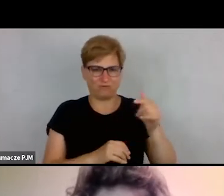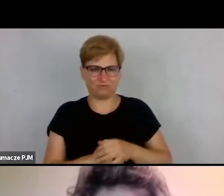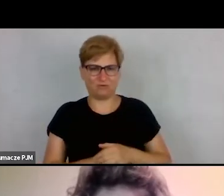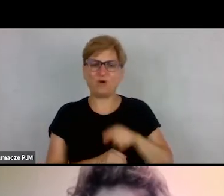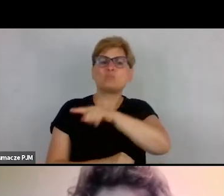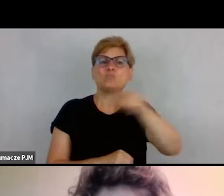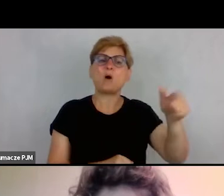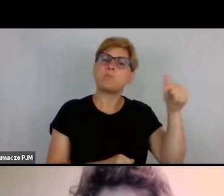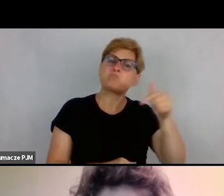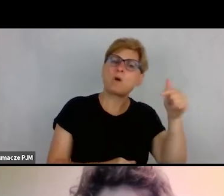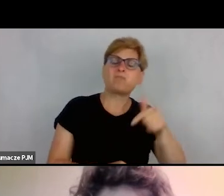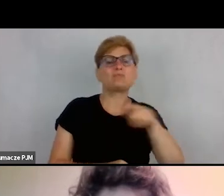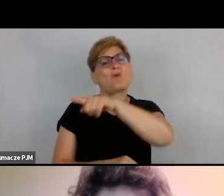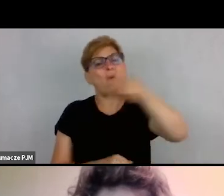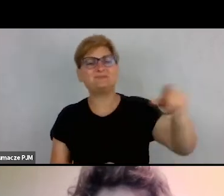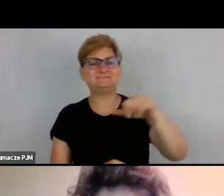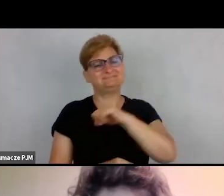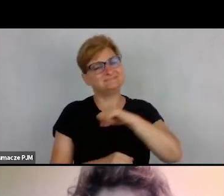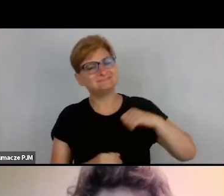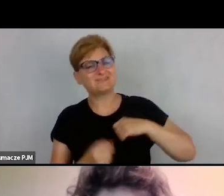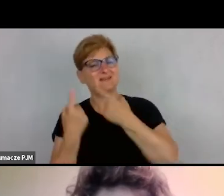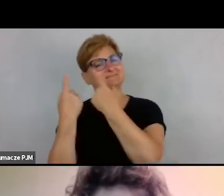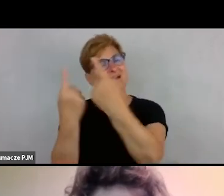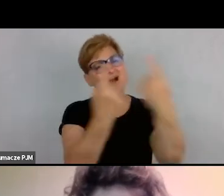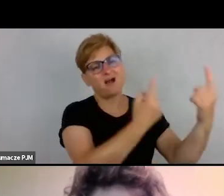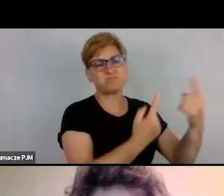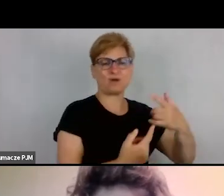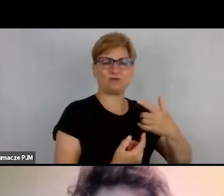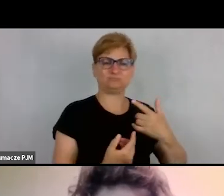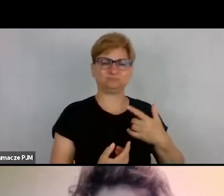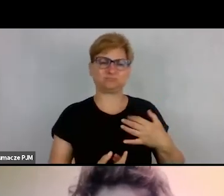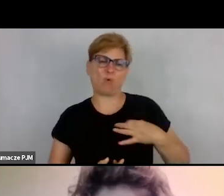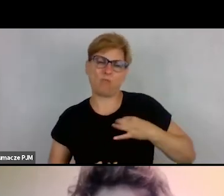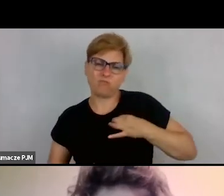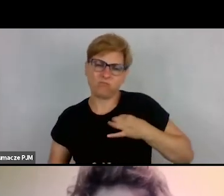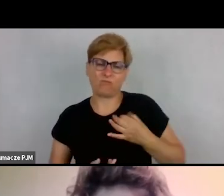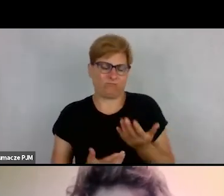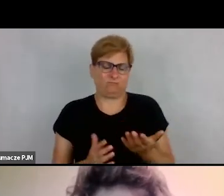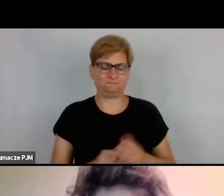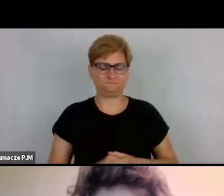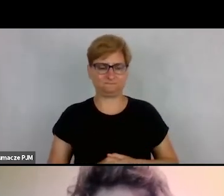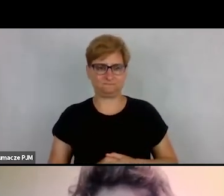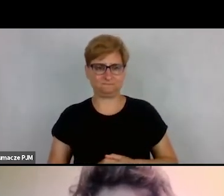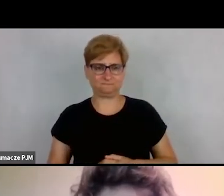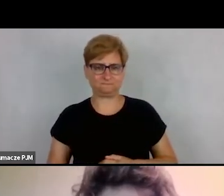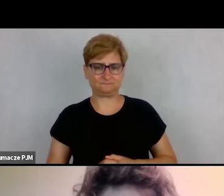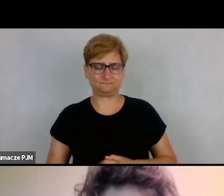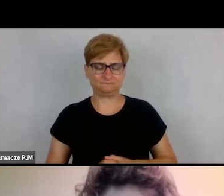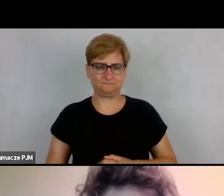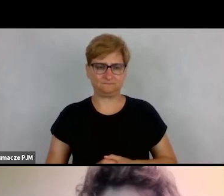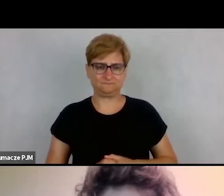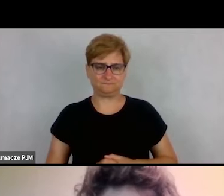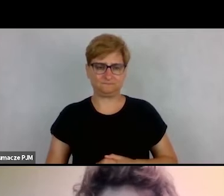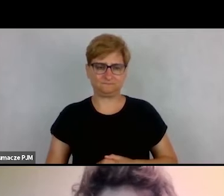to if it's of interest to you all, which is, how do we move beyond a focus